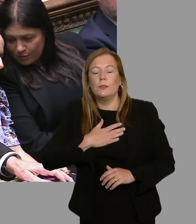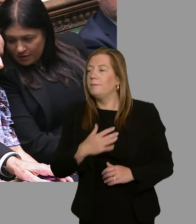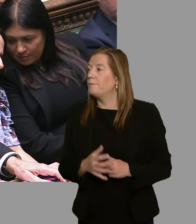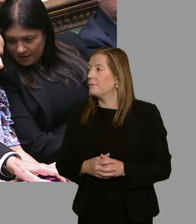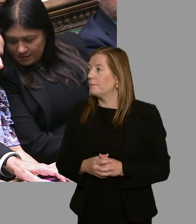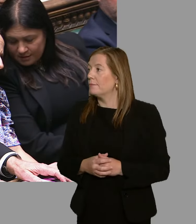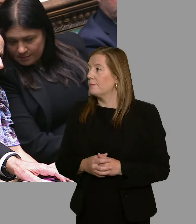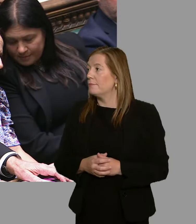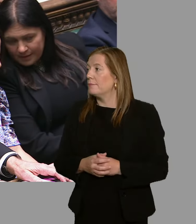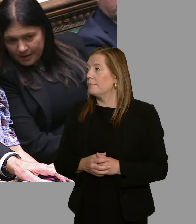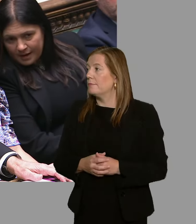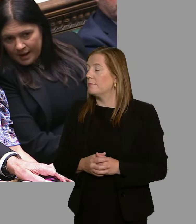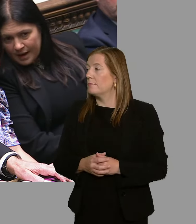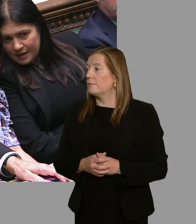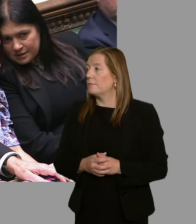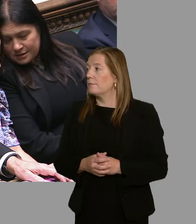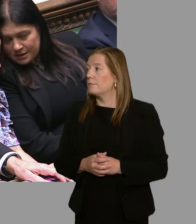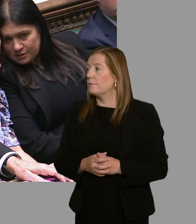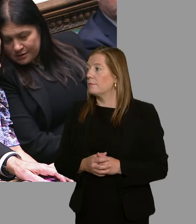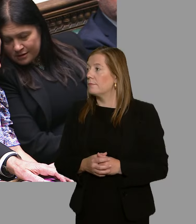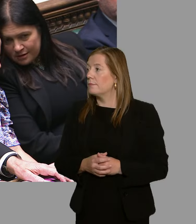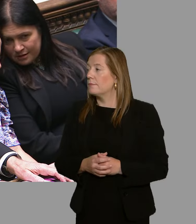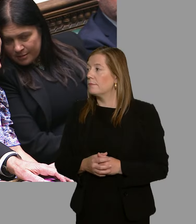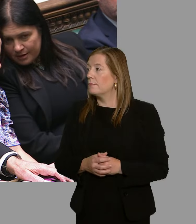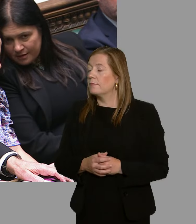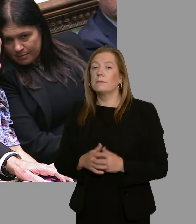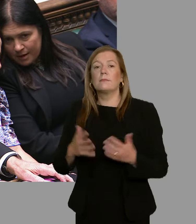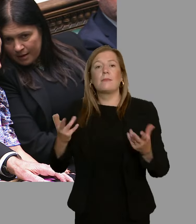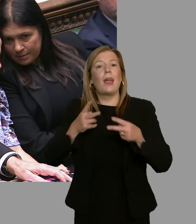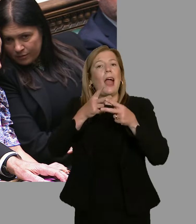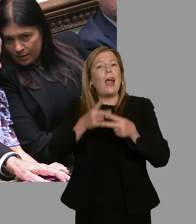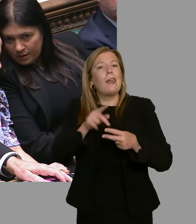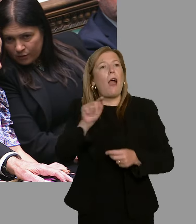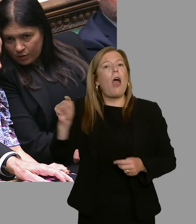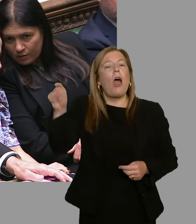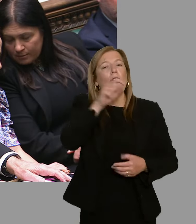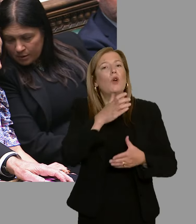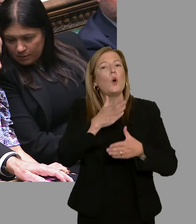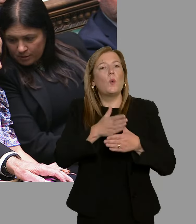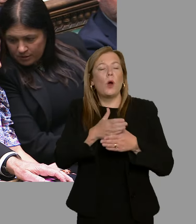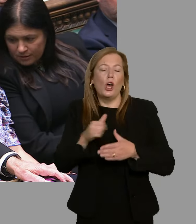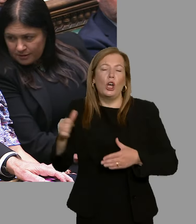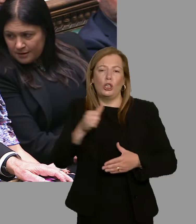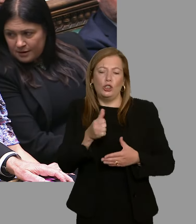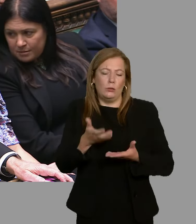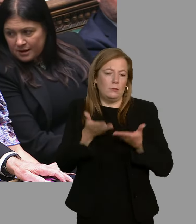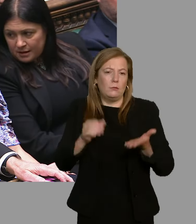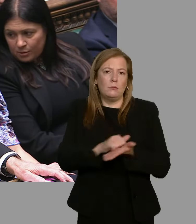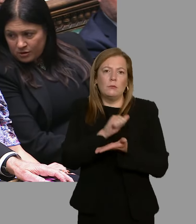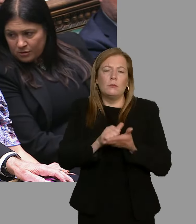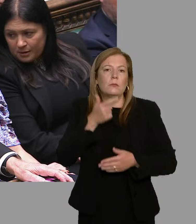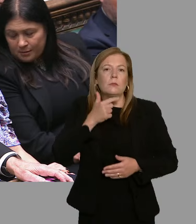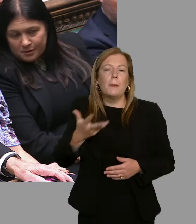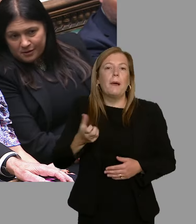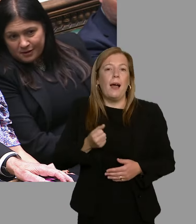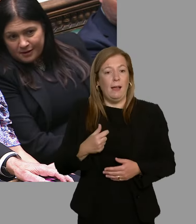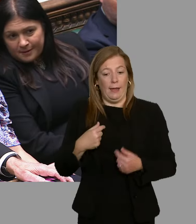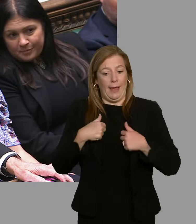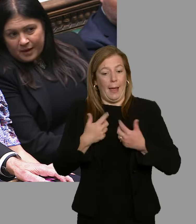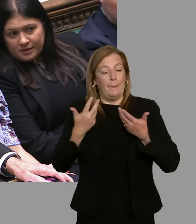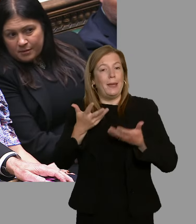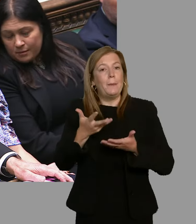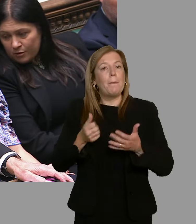fair pay for care workers, and that's why we've put in place our fair pay agreements. This is the first of its type. It will be